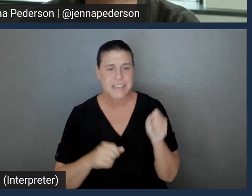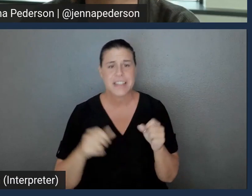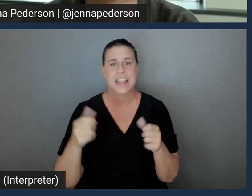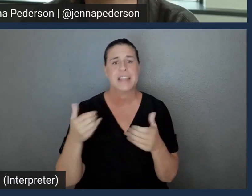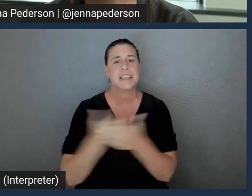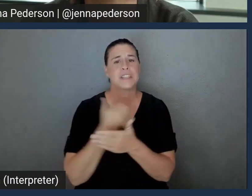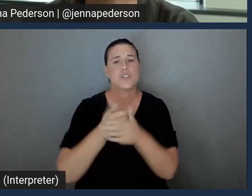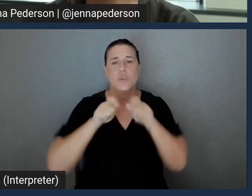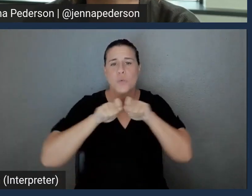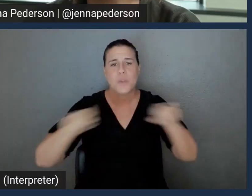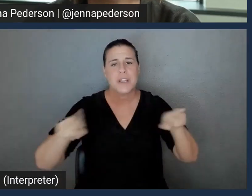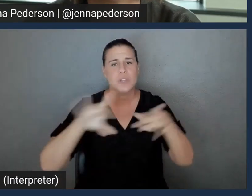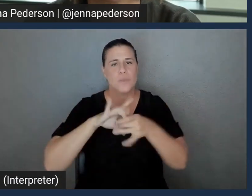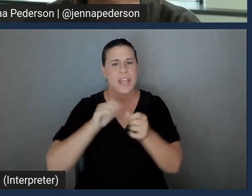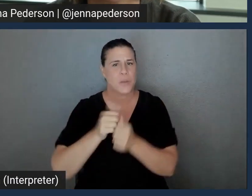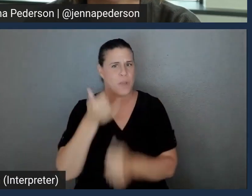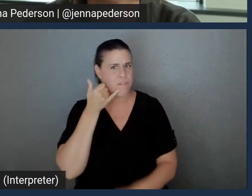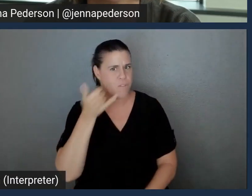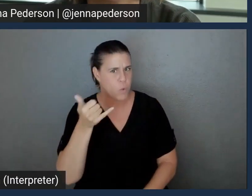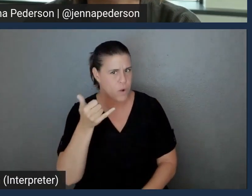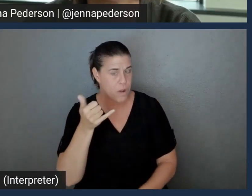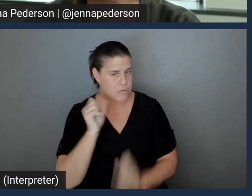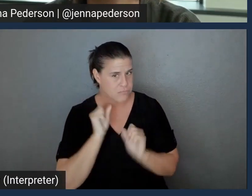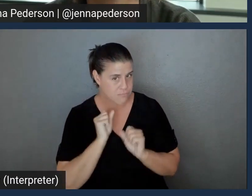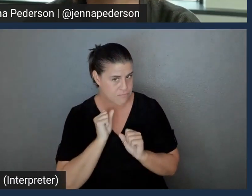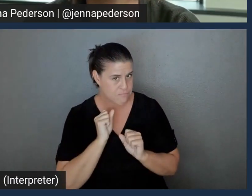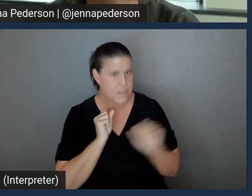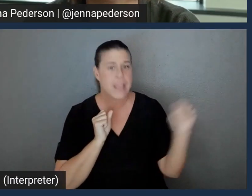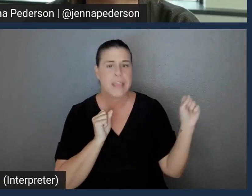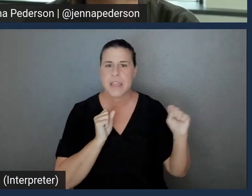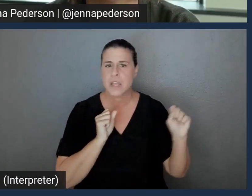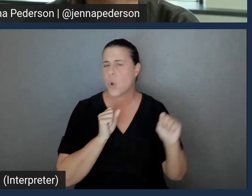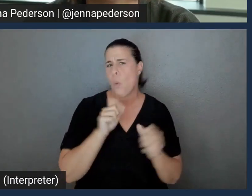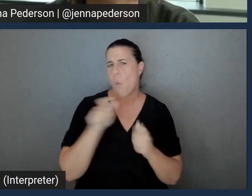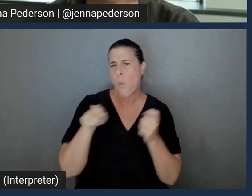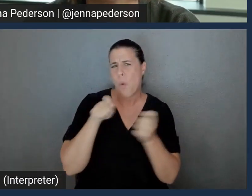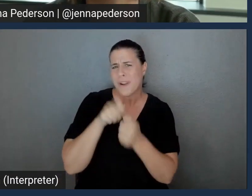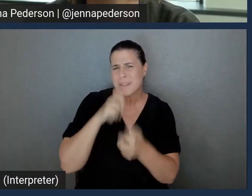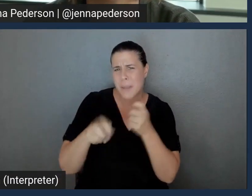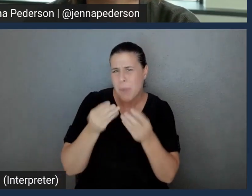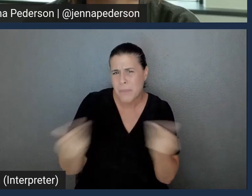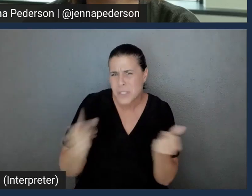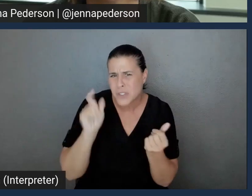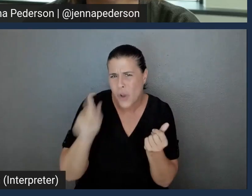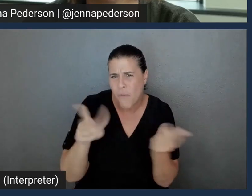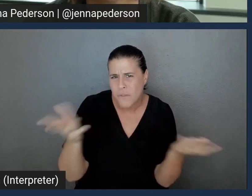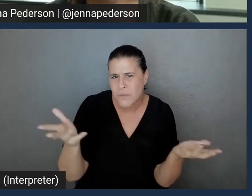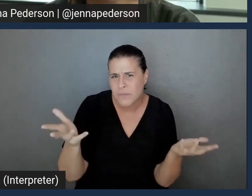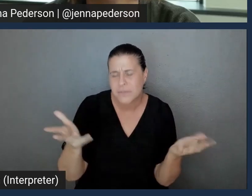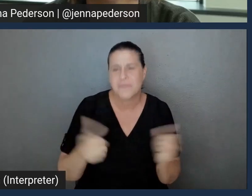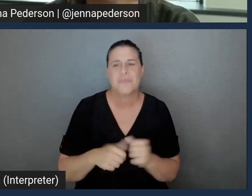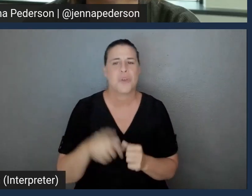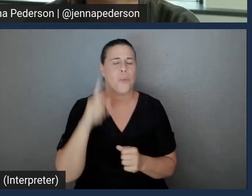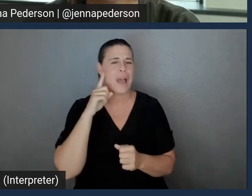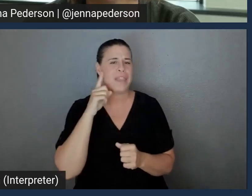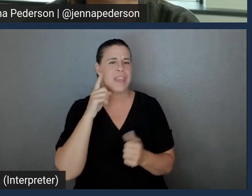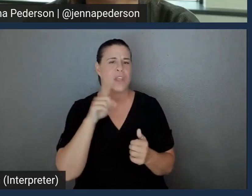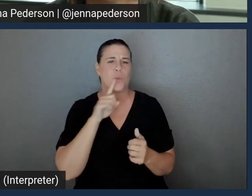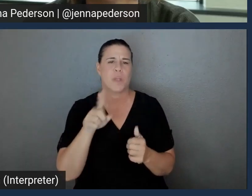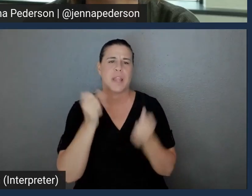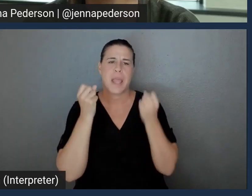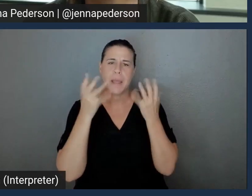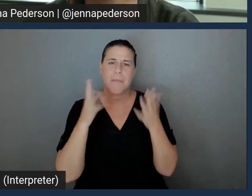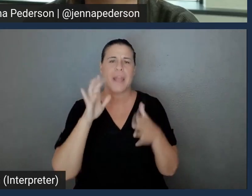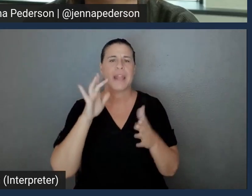to do something with phone calls. Yes. So what exact problem is this solving? Yeah, so I think a lot of